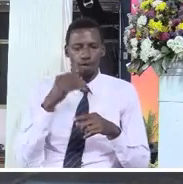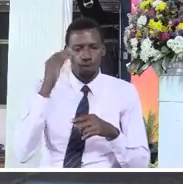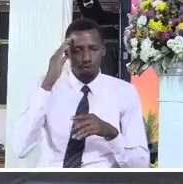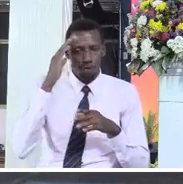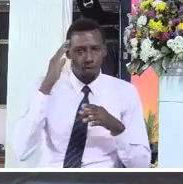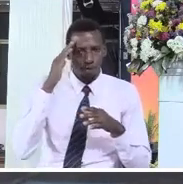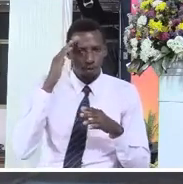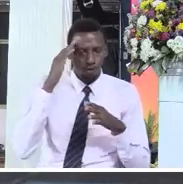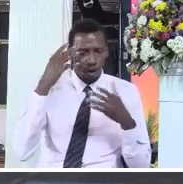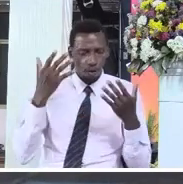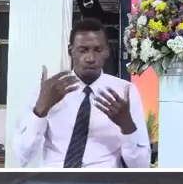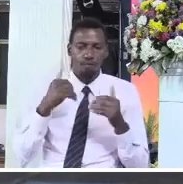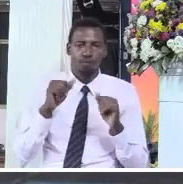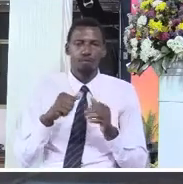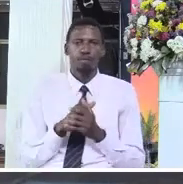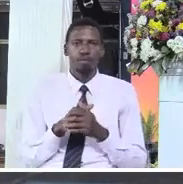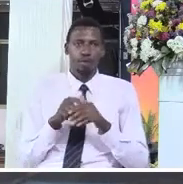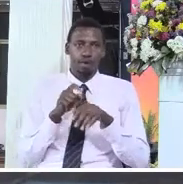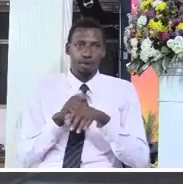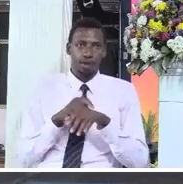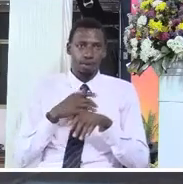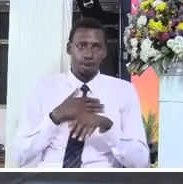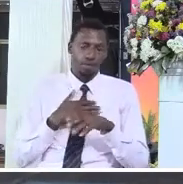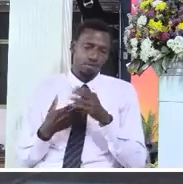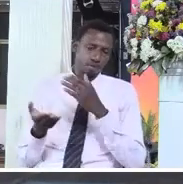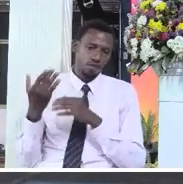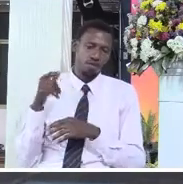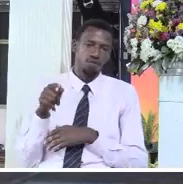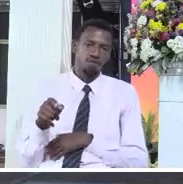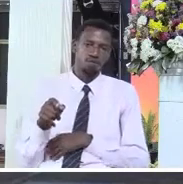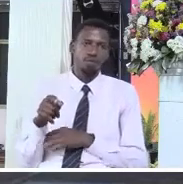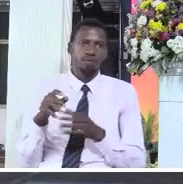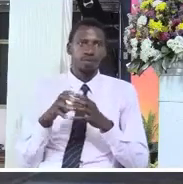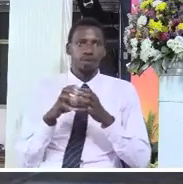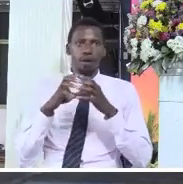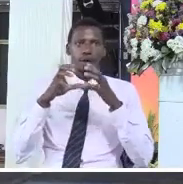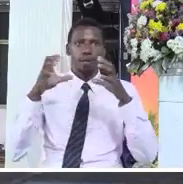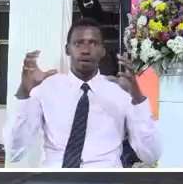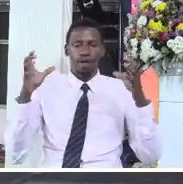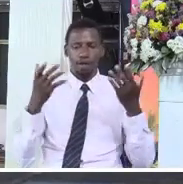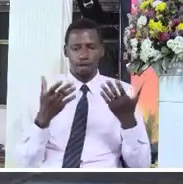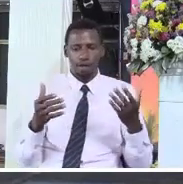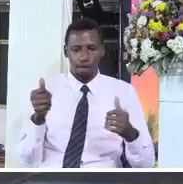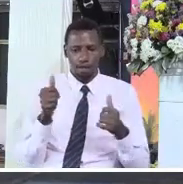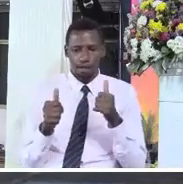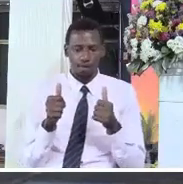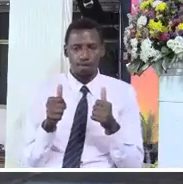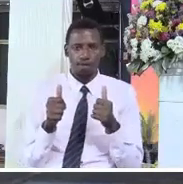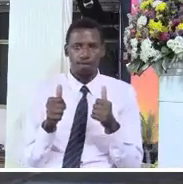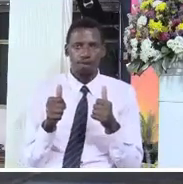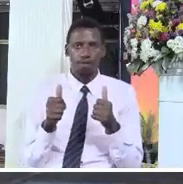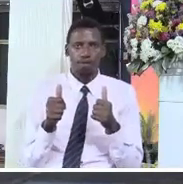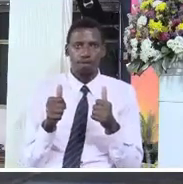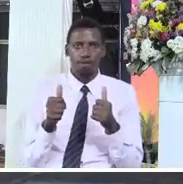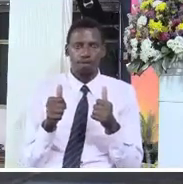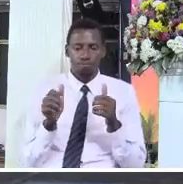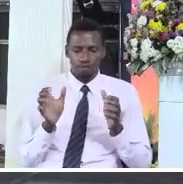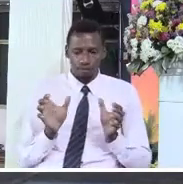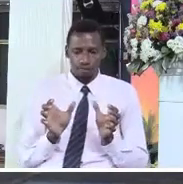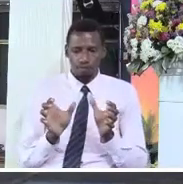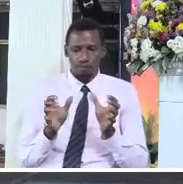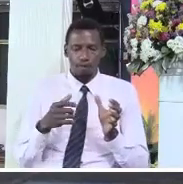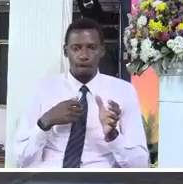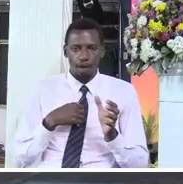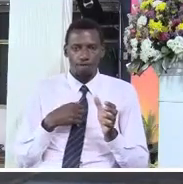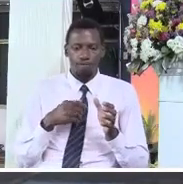how it was in our time. And the major thing which was a catalyst, which we'd have joint retreats together, inter-varsity